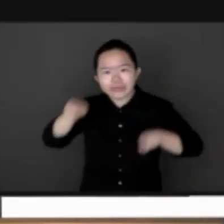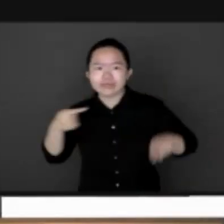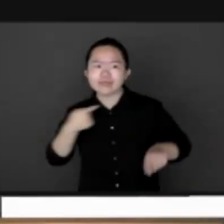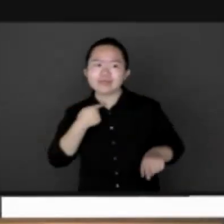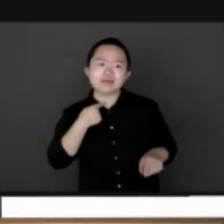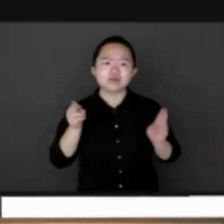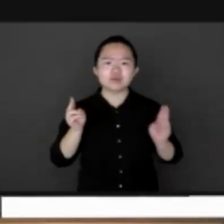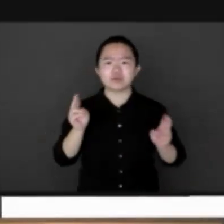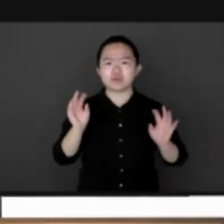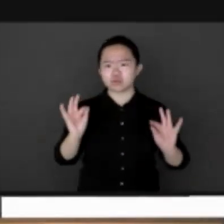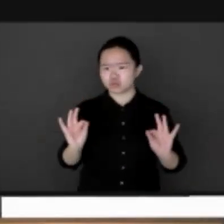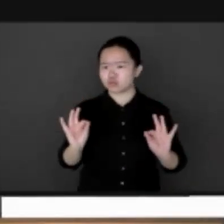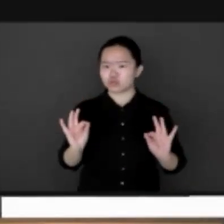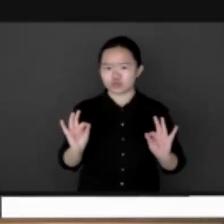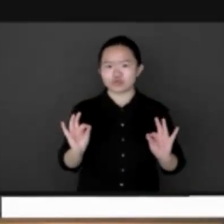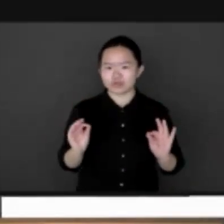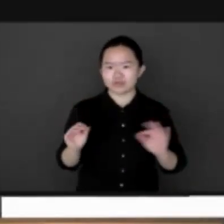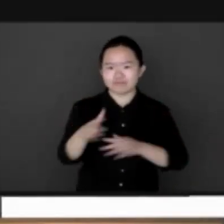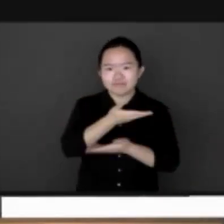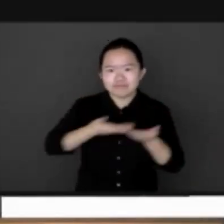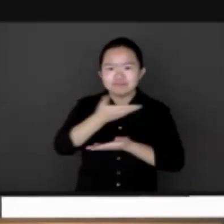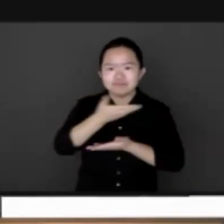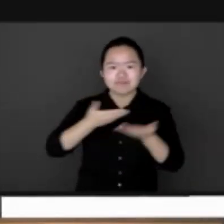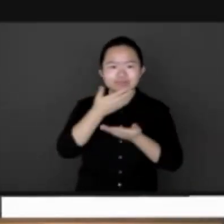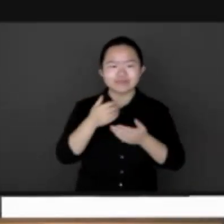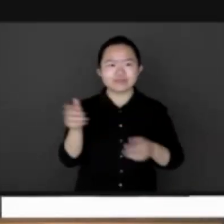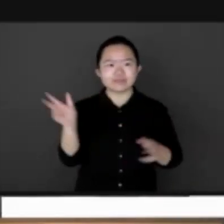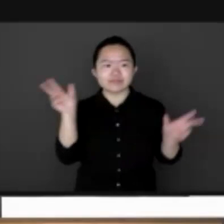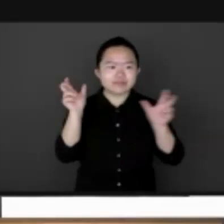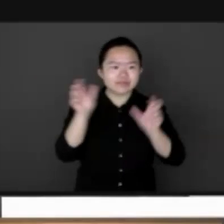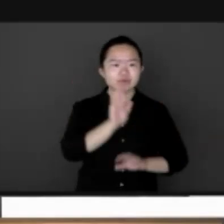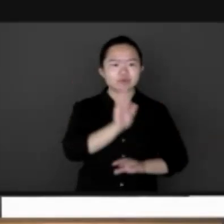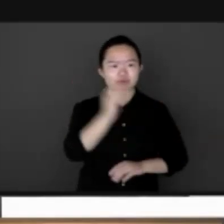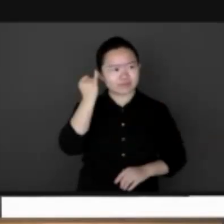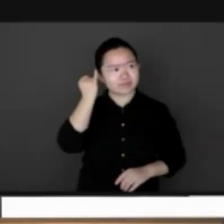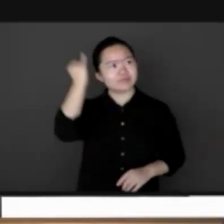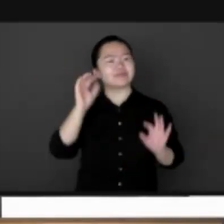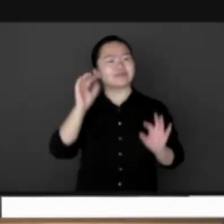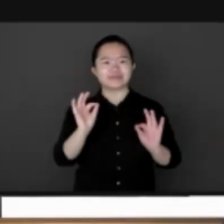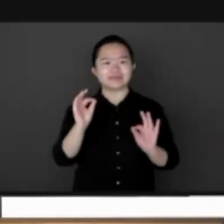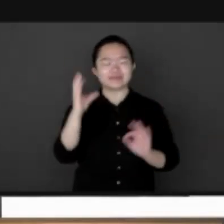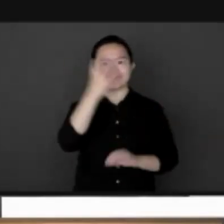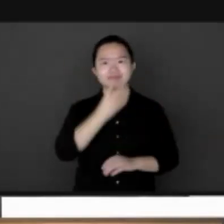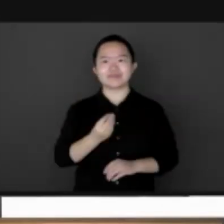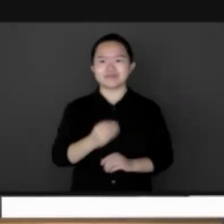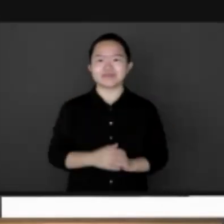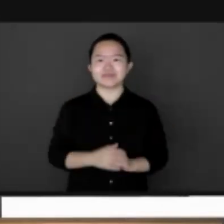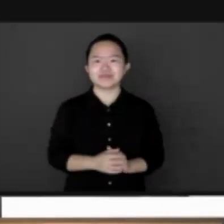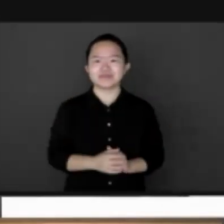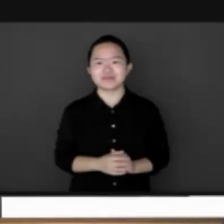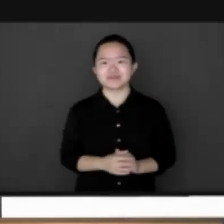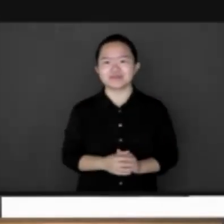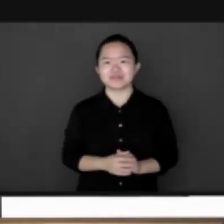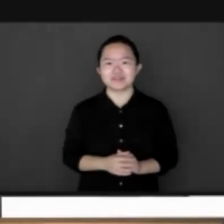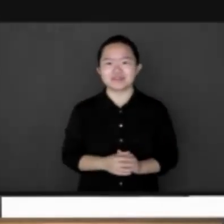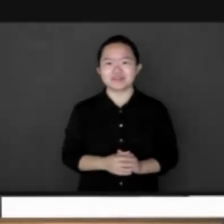with loads of links and things, and I had to ask him to take them out because it becomes very cluttered when presenting, but we